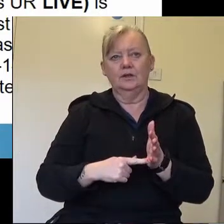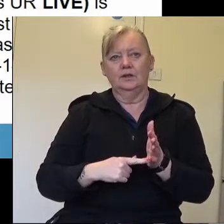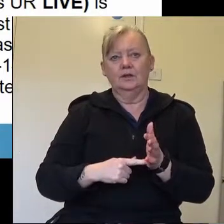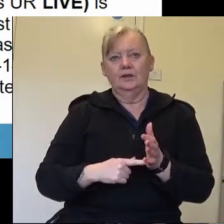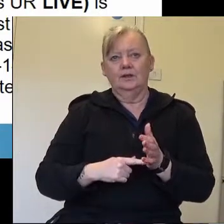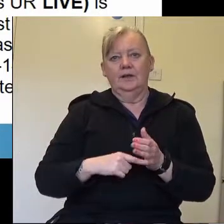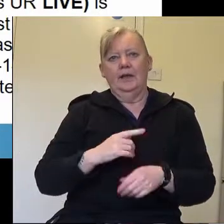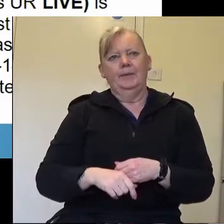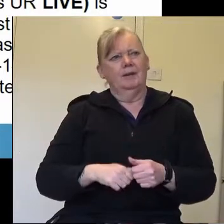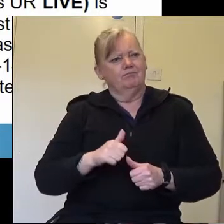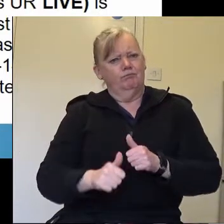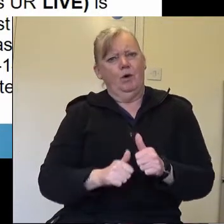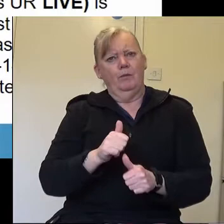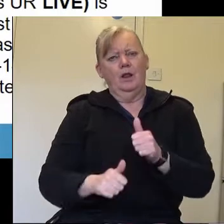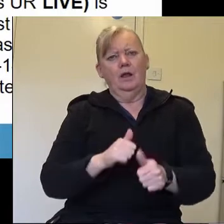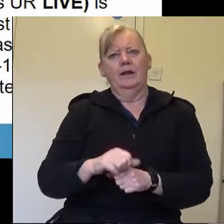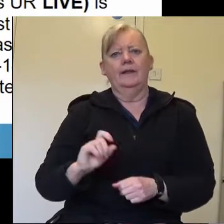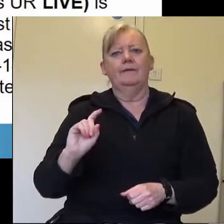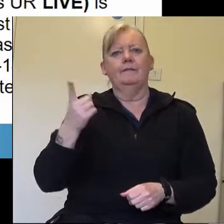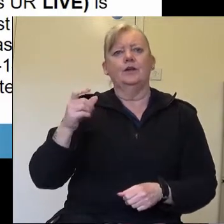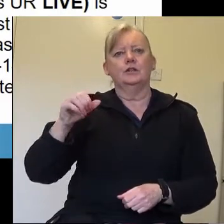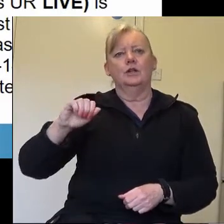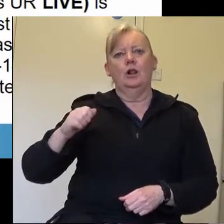TikTok, it became very popular